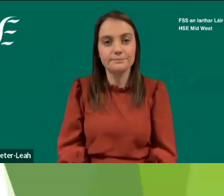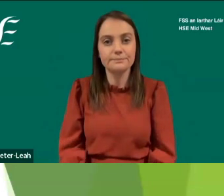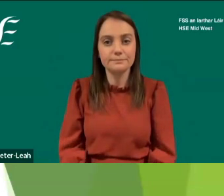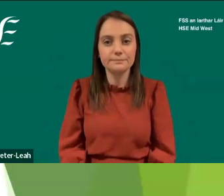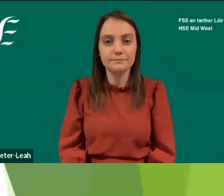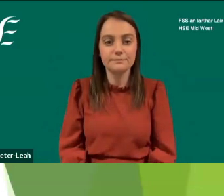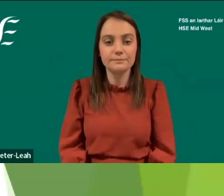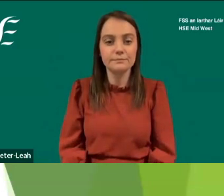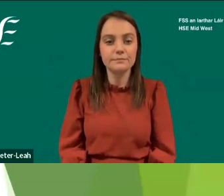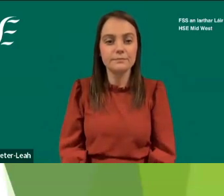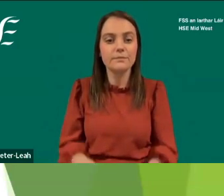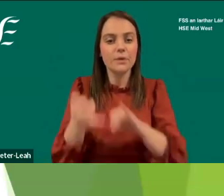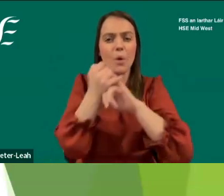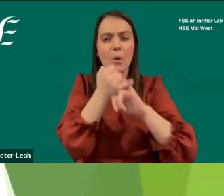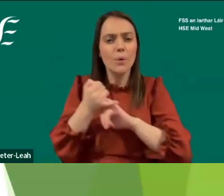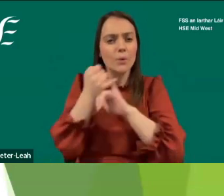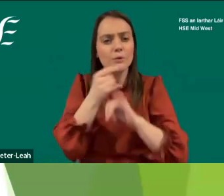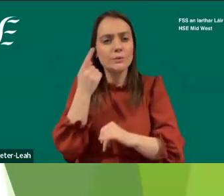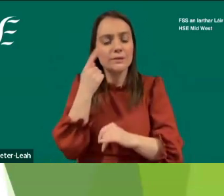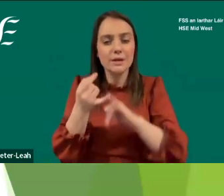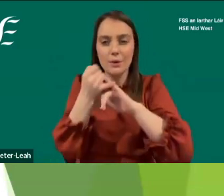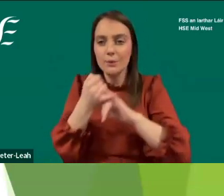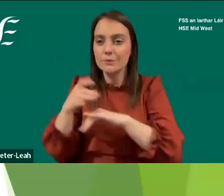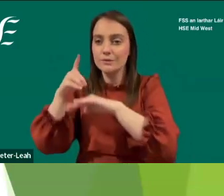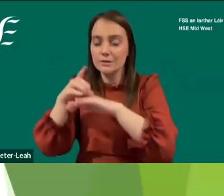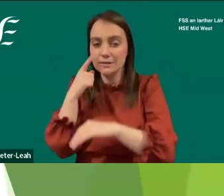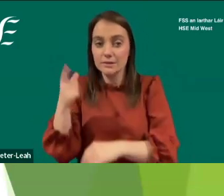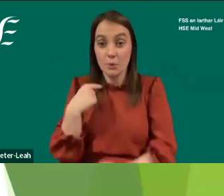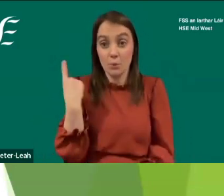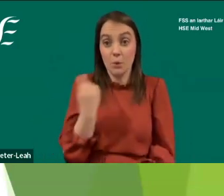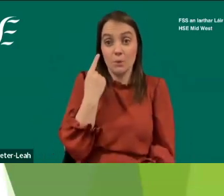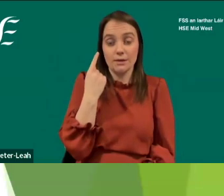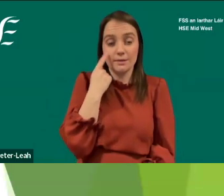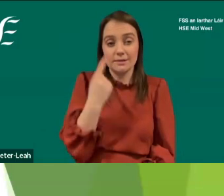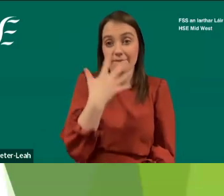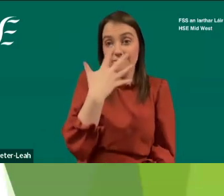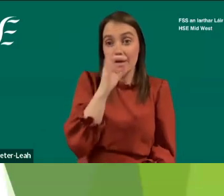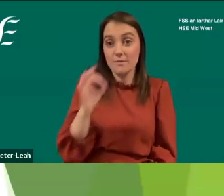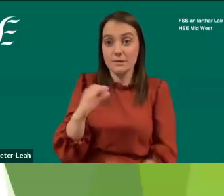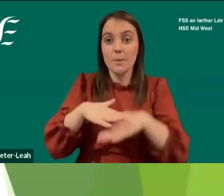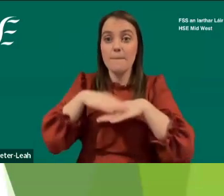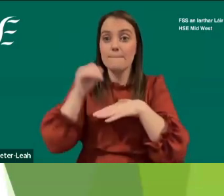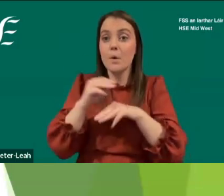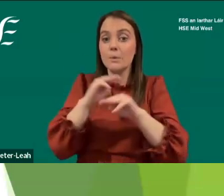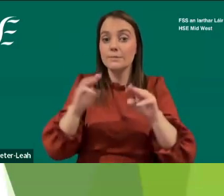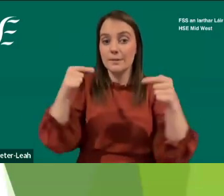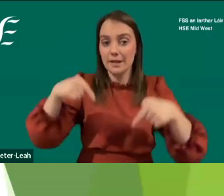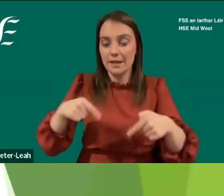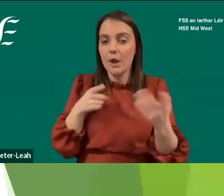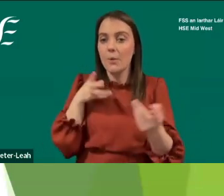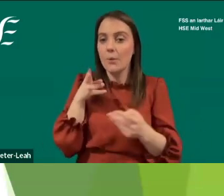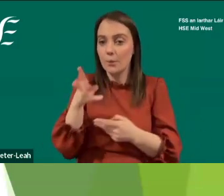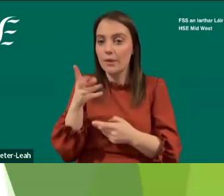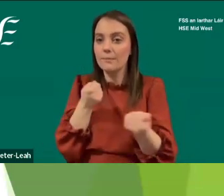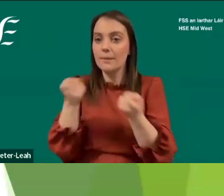So who do we see and who do the GP see? So we only see 5% of women. So most of you here tonight will be managed very, very